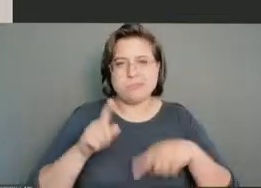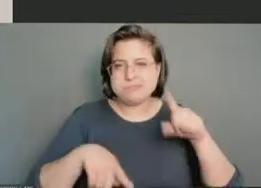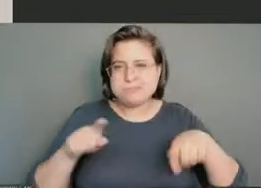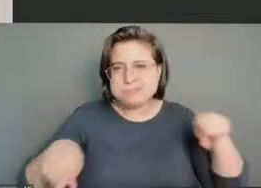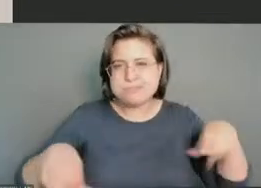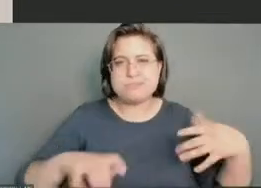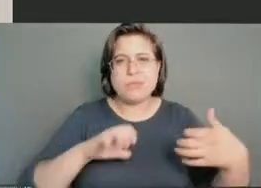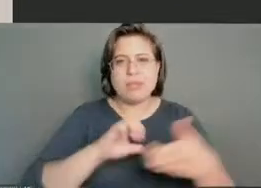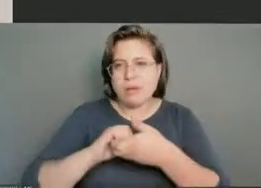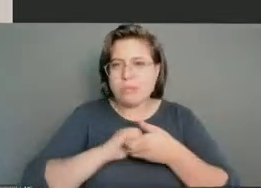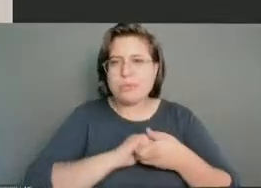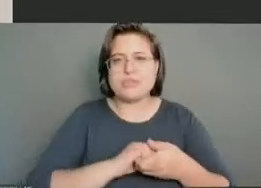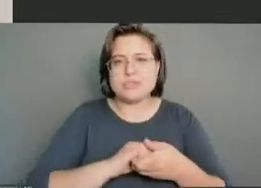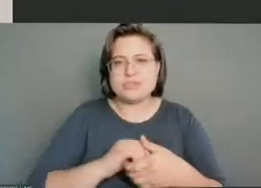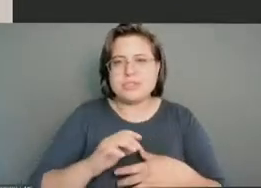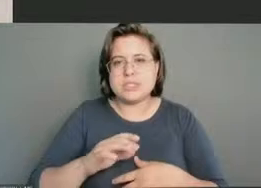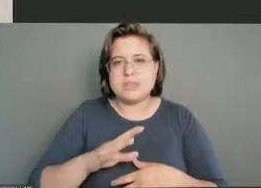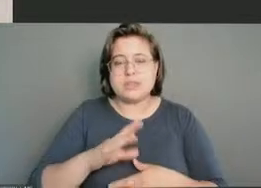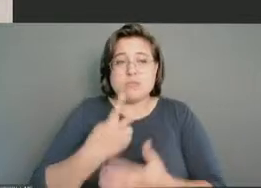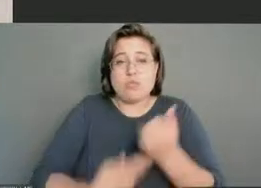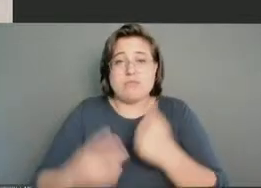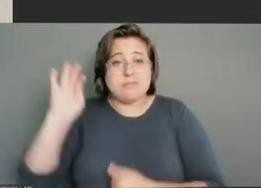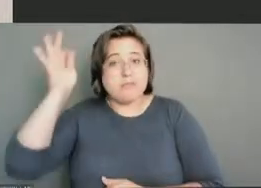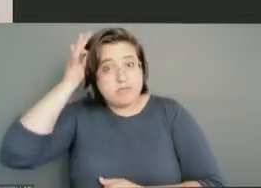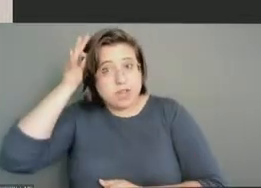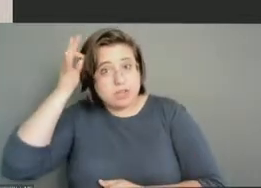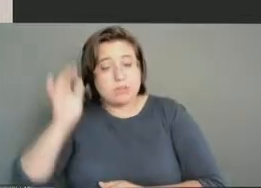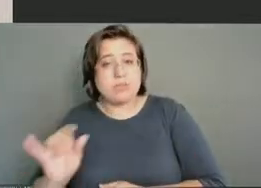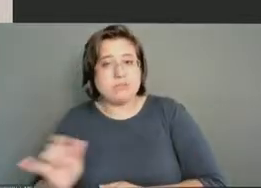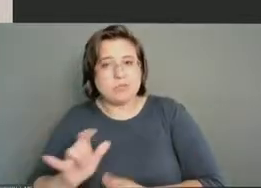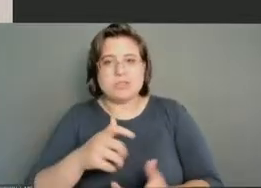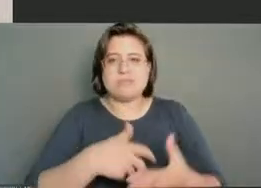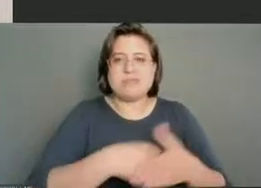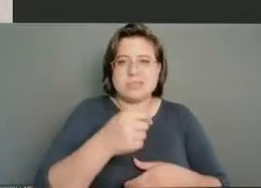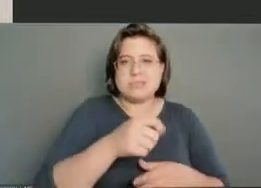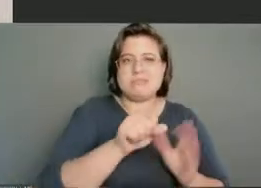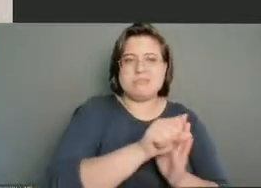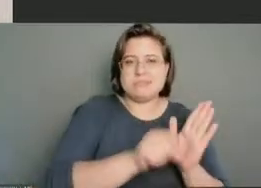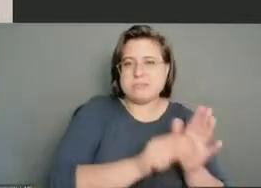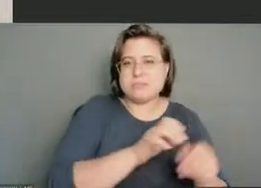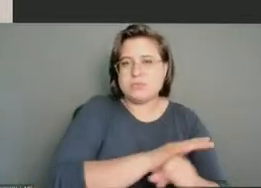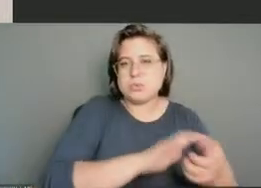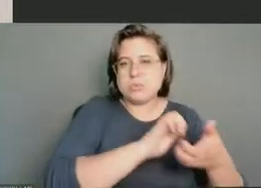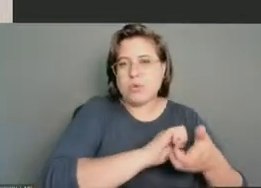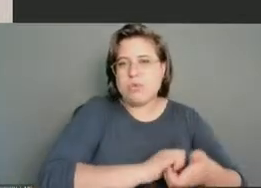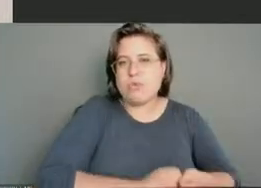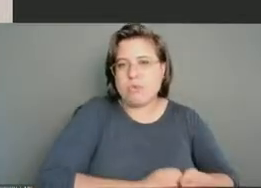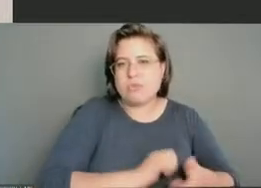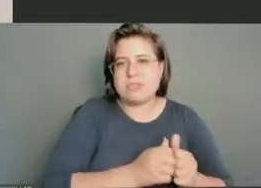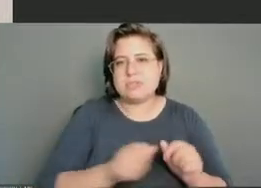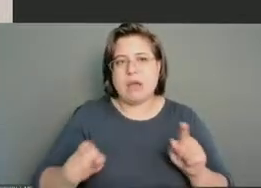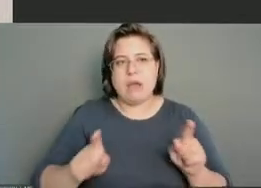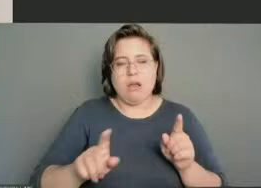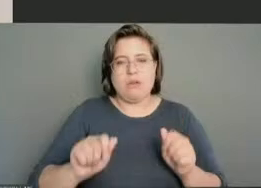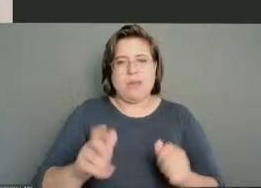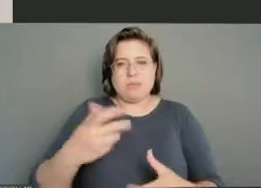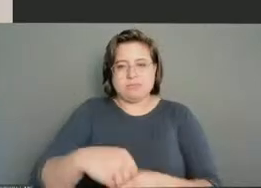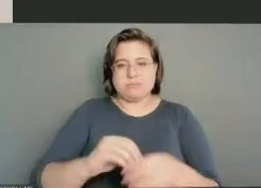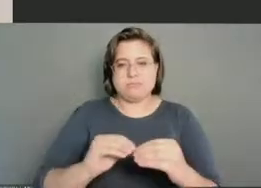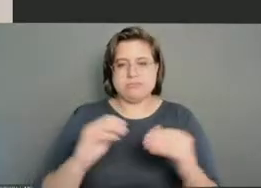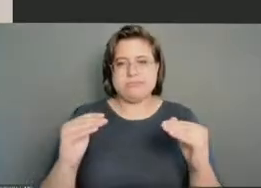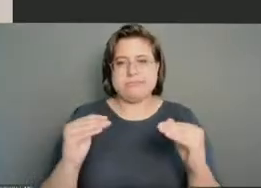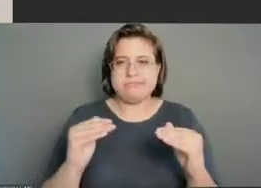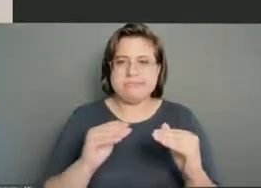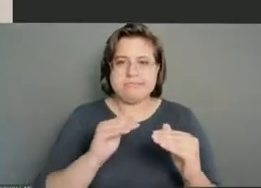collaborations, both within the federal government and with external state and local partners, can contribute to a more equitable response to the